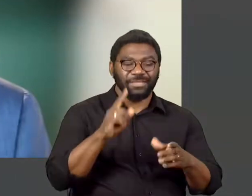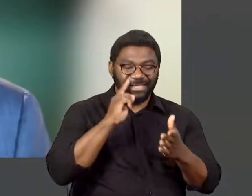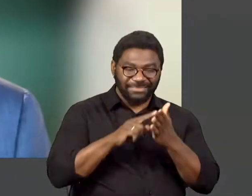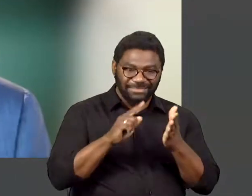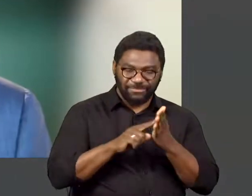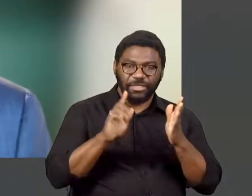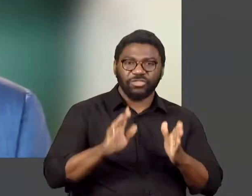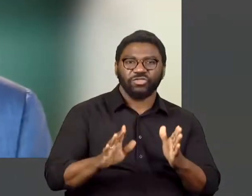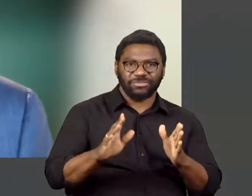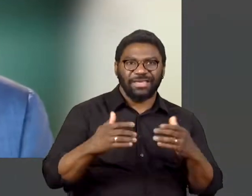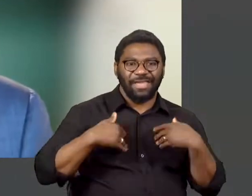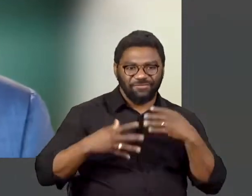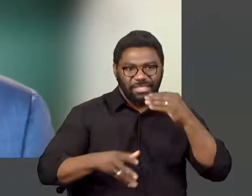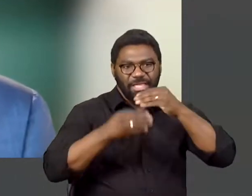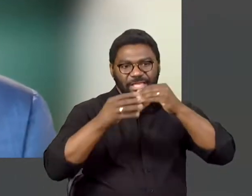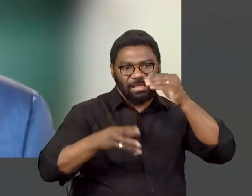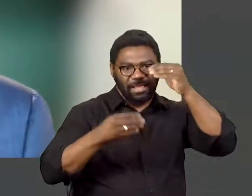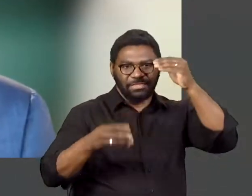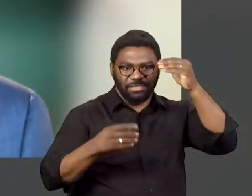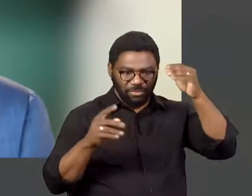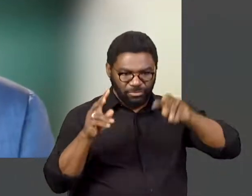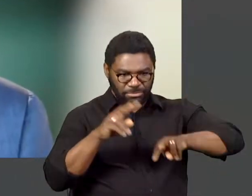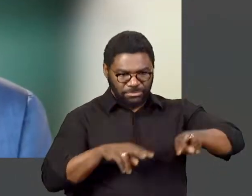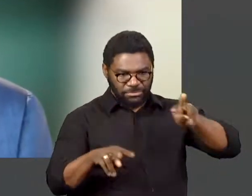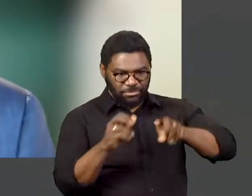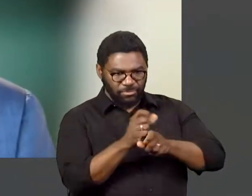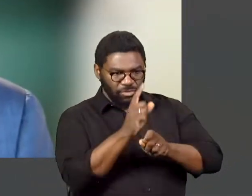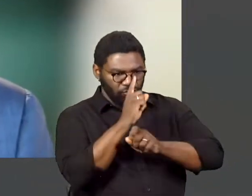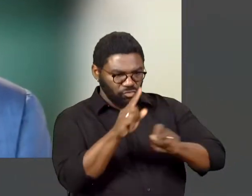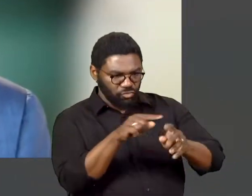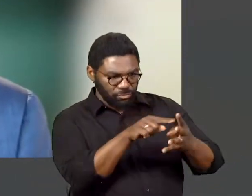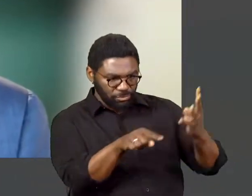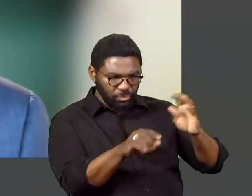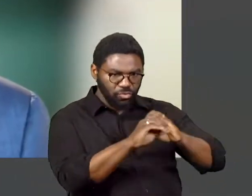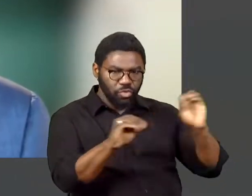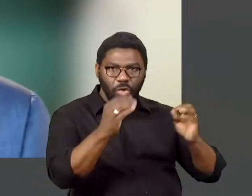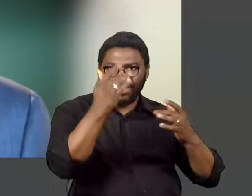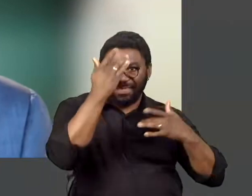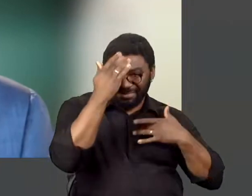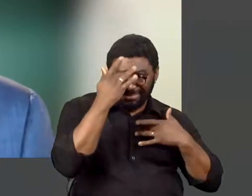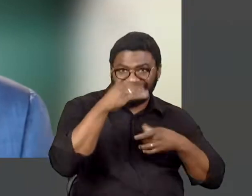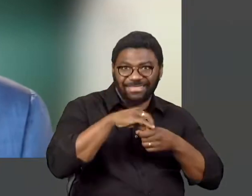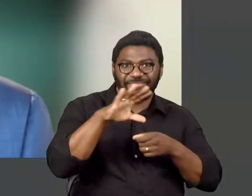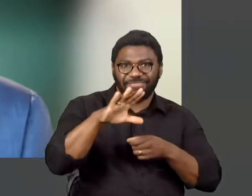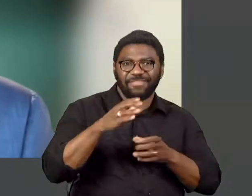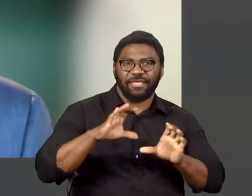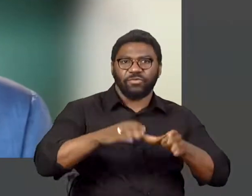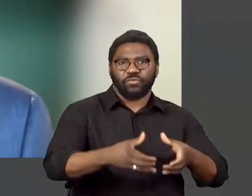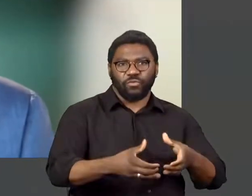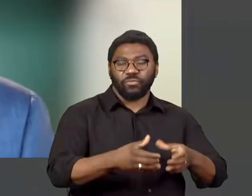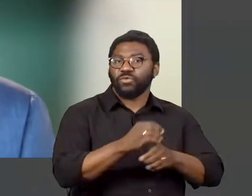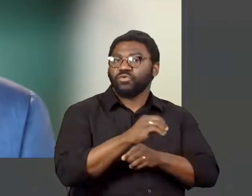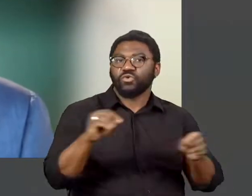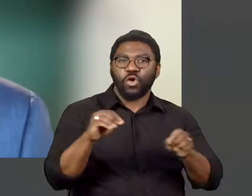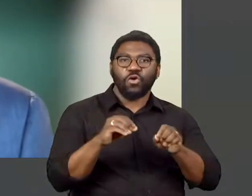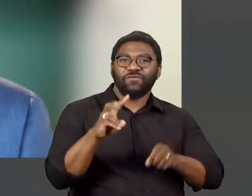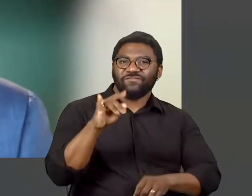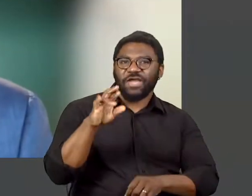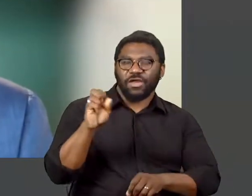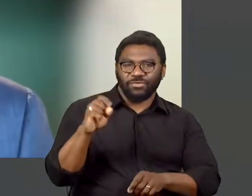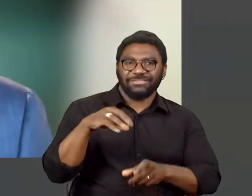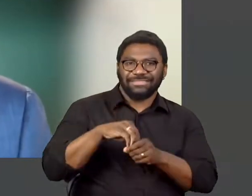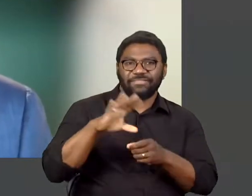additional review of animals from affected herds and found no illness or disease and no virus present in